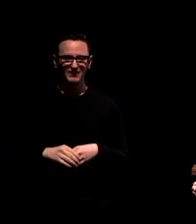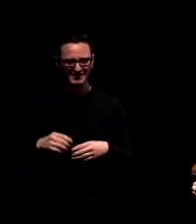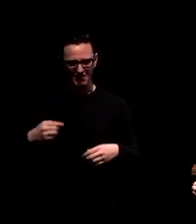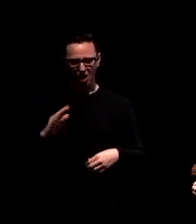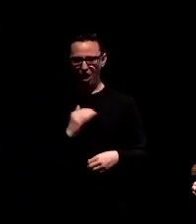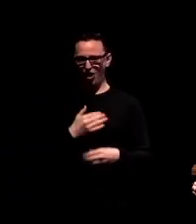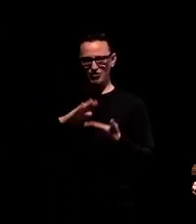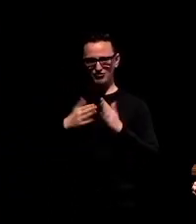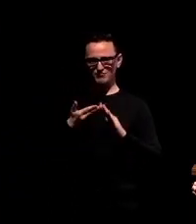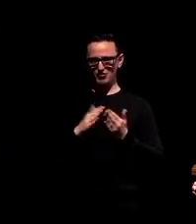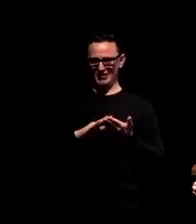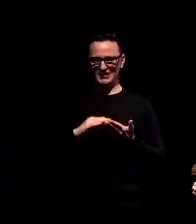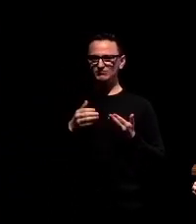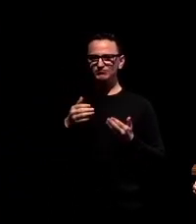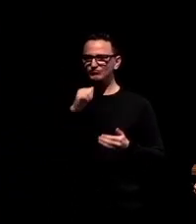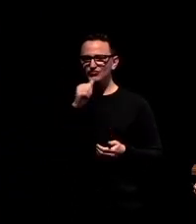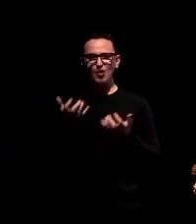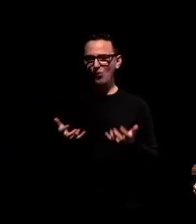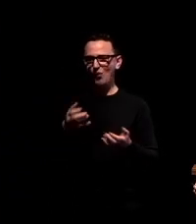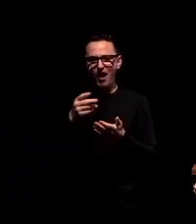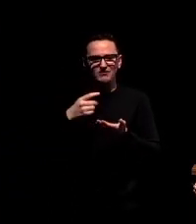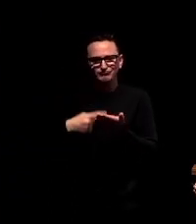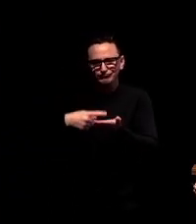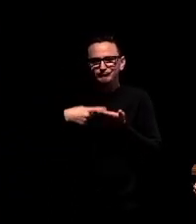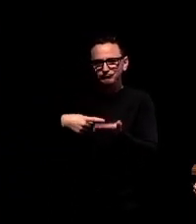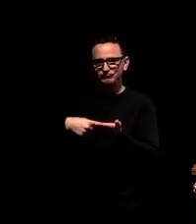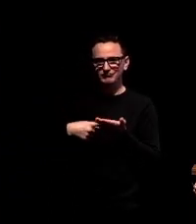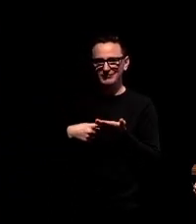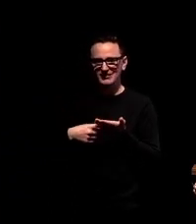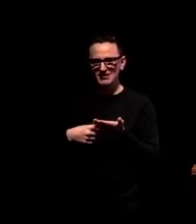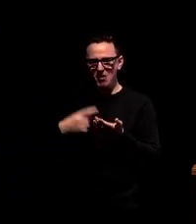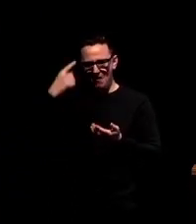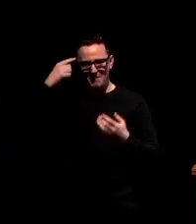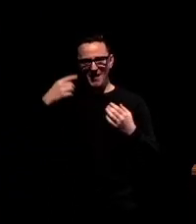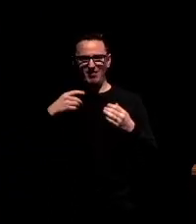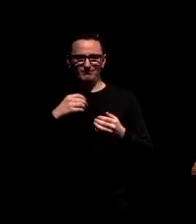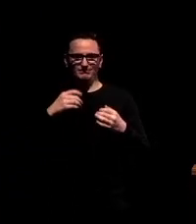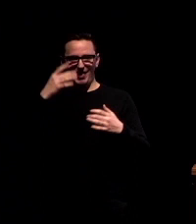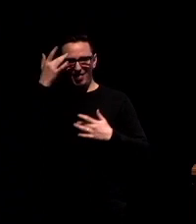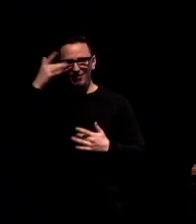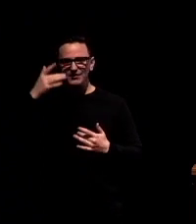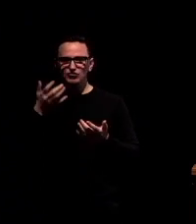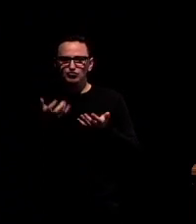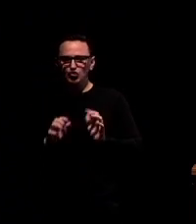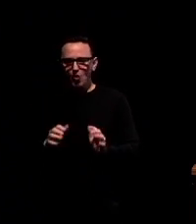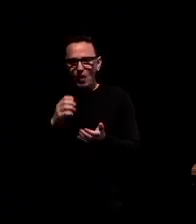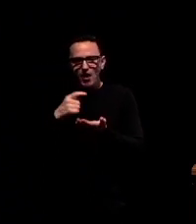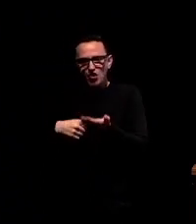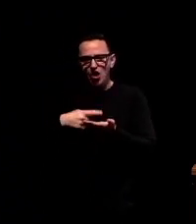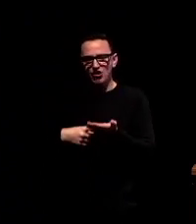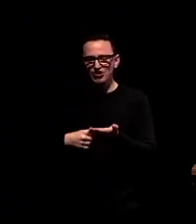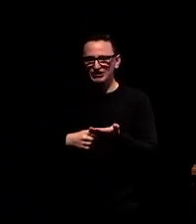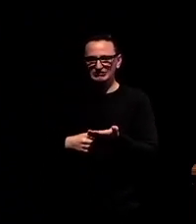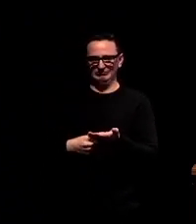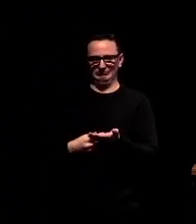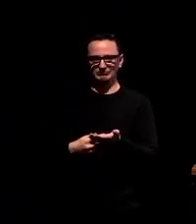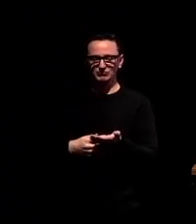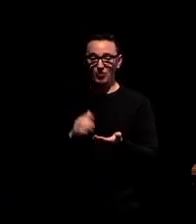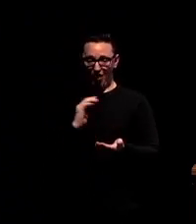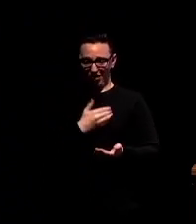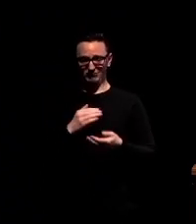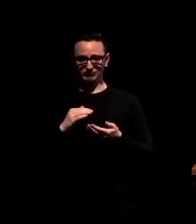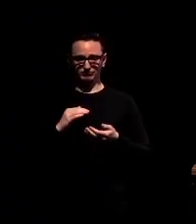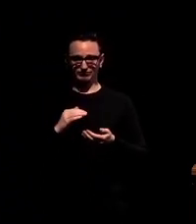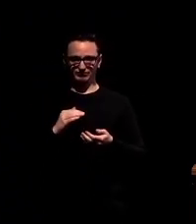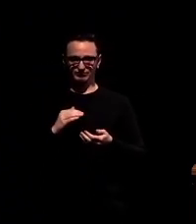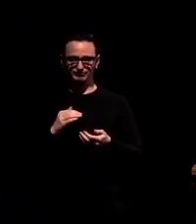our community. We don't necessarily have a word in our language for mental illness. We don't want to be called crazy, and so we're just not going to talk about it in our community,